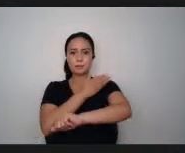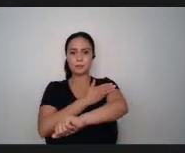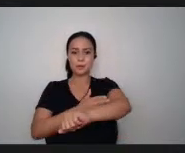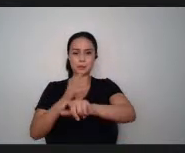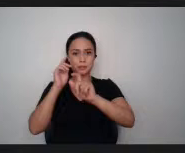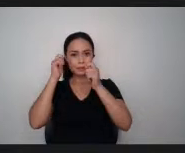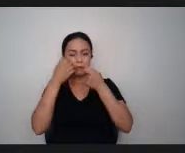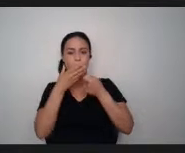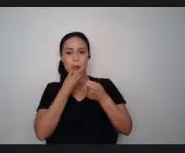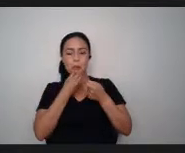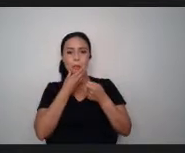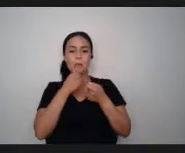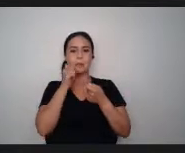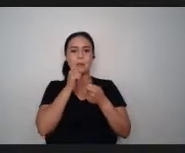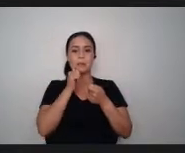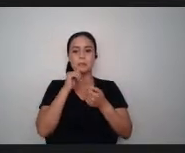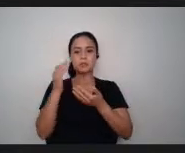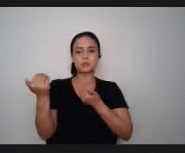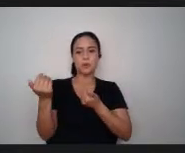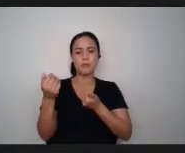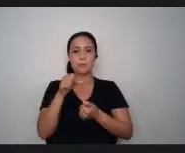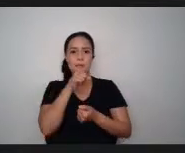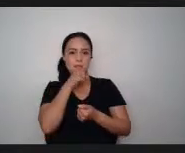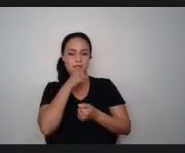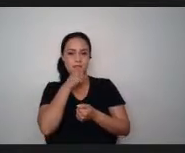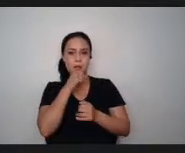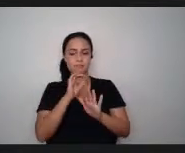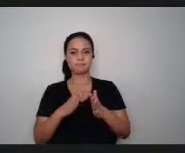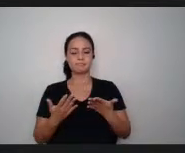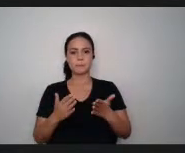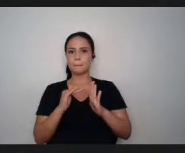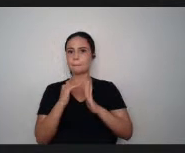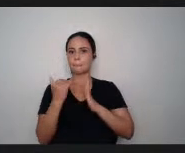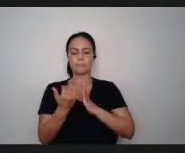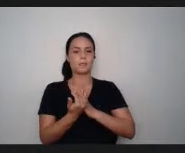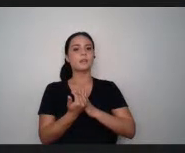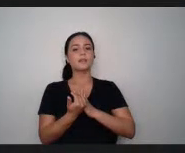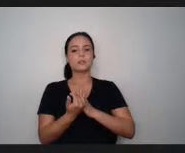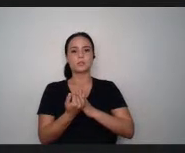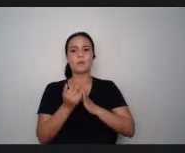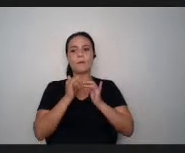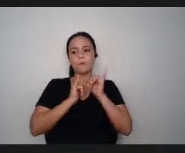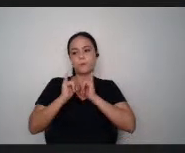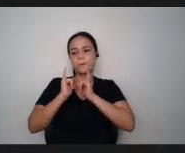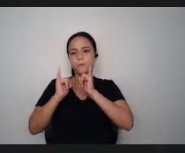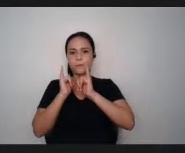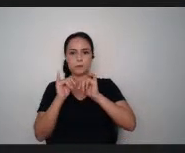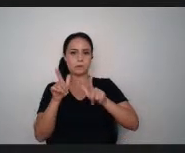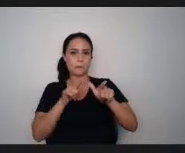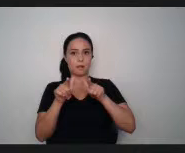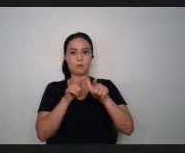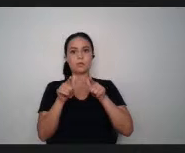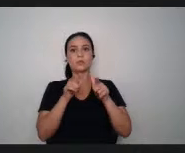education or a lot of education, older people, younger people, or people from any ethnicity.